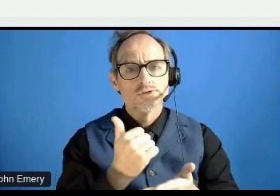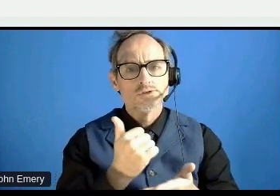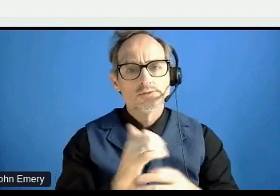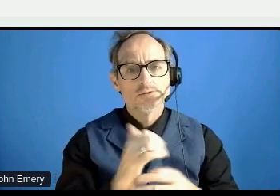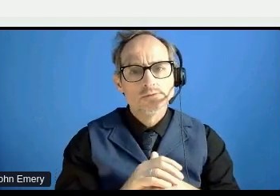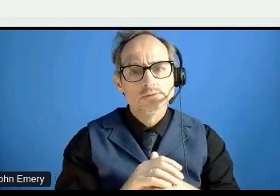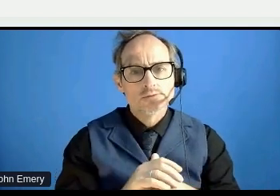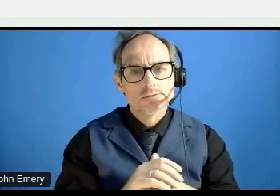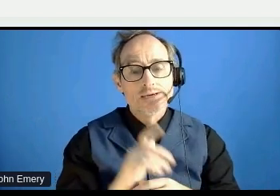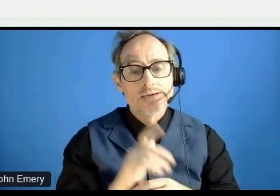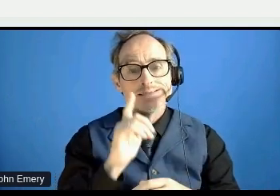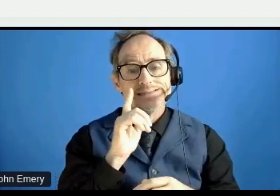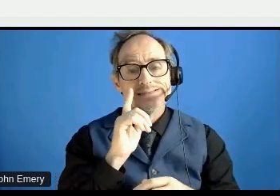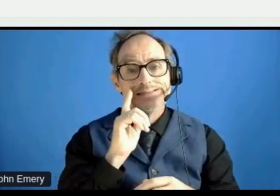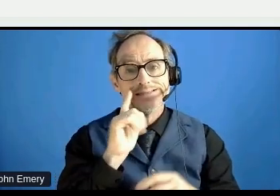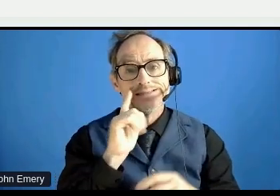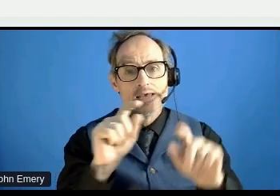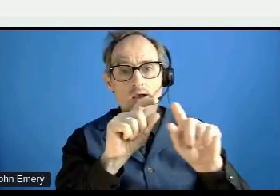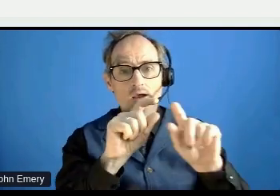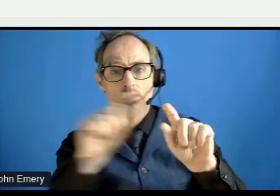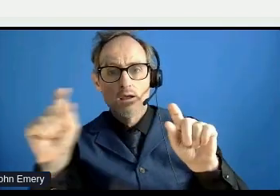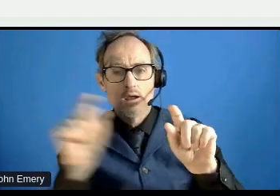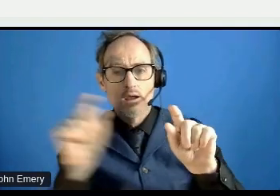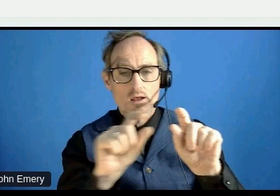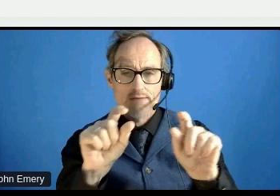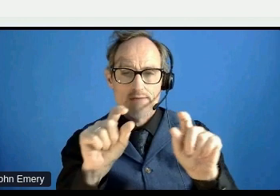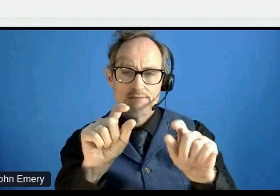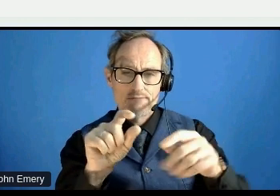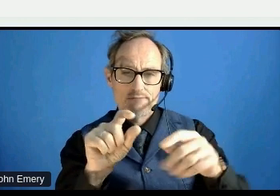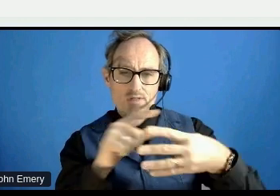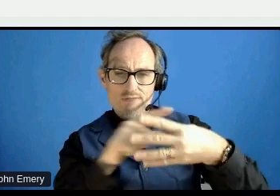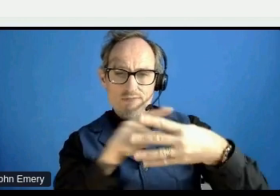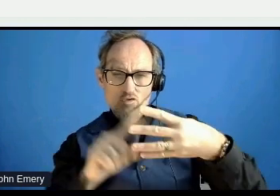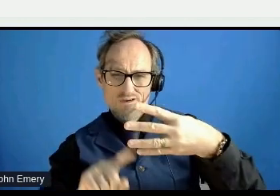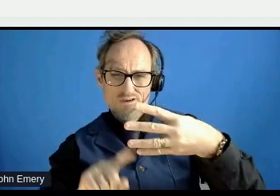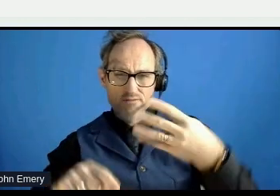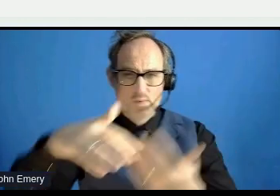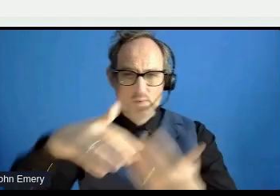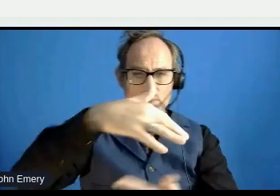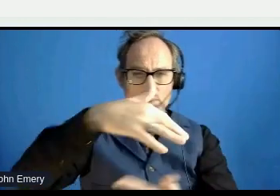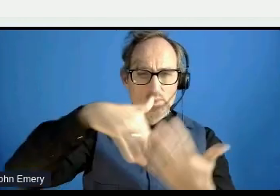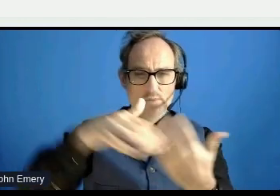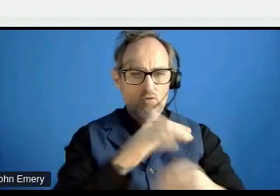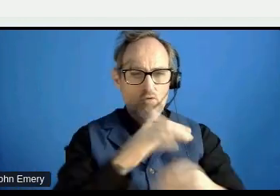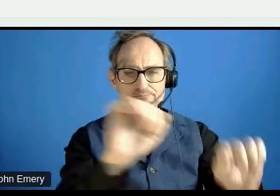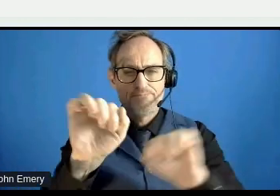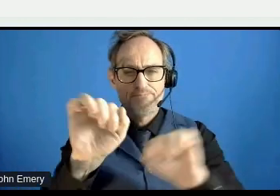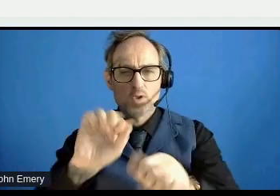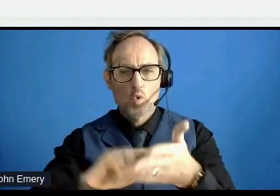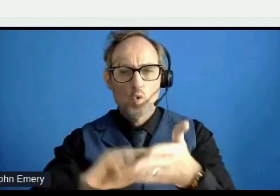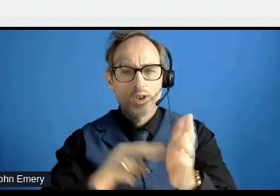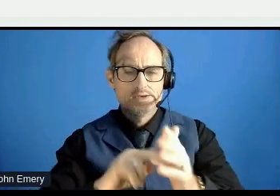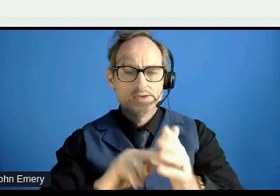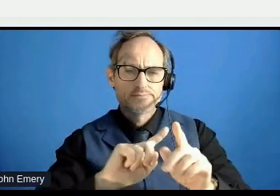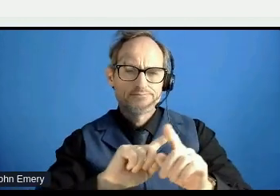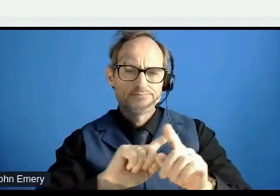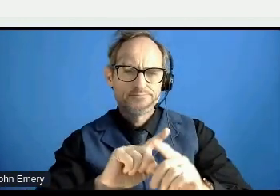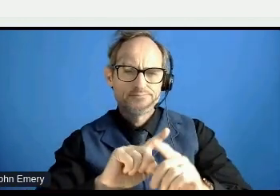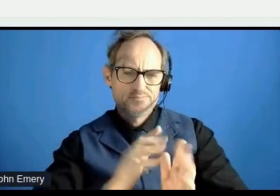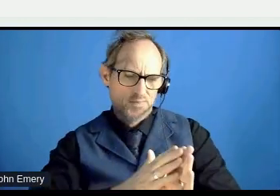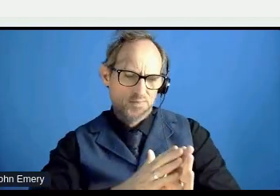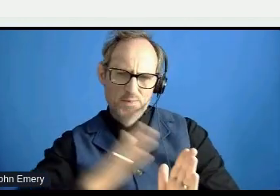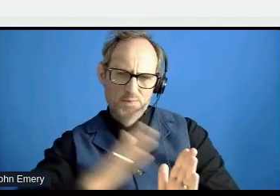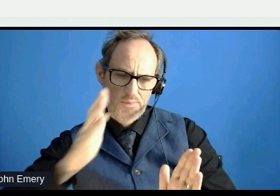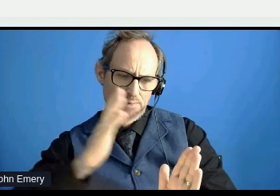So you can see there really is an overall mix of people out there at different stages within this journey, and the statements applying to